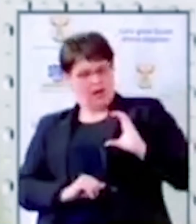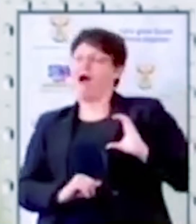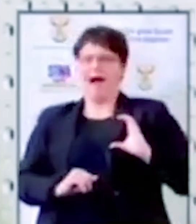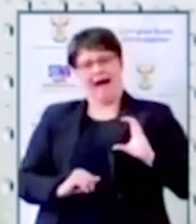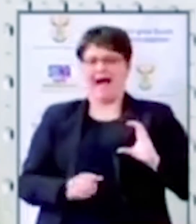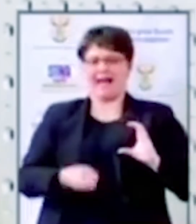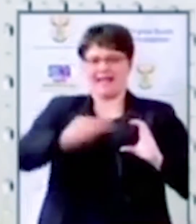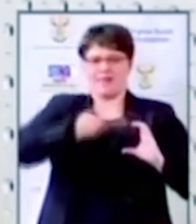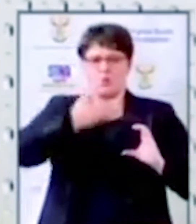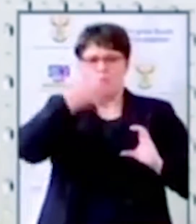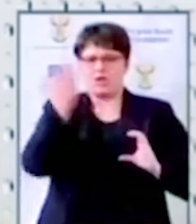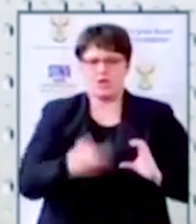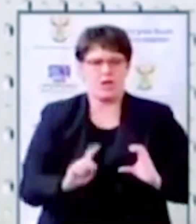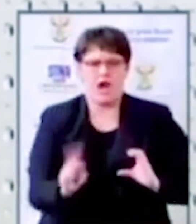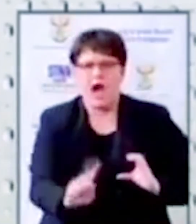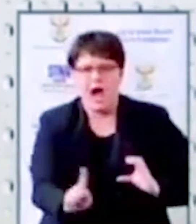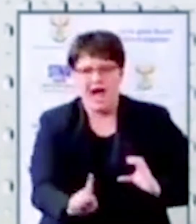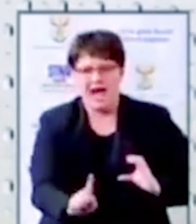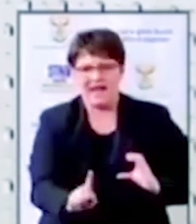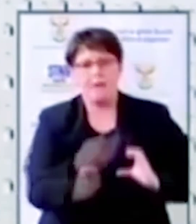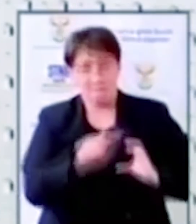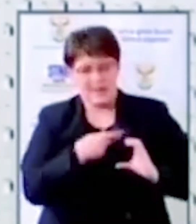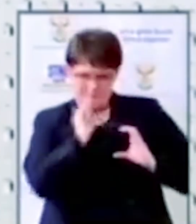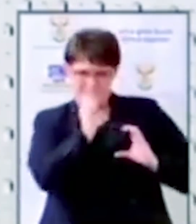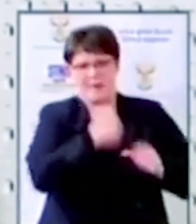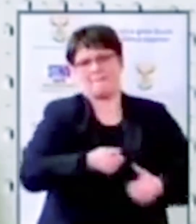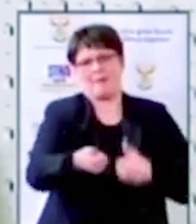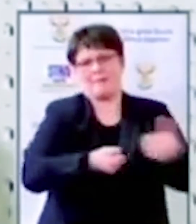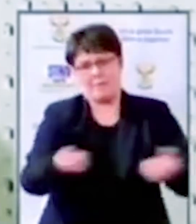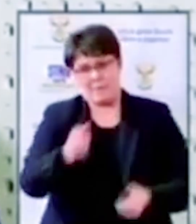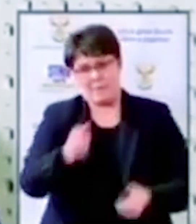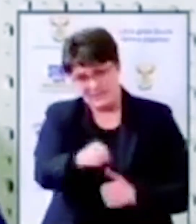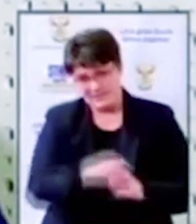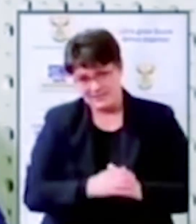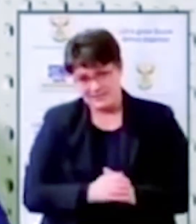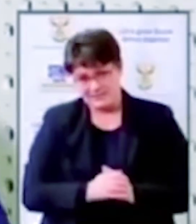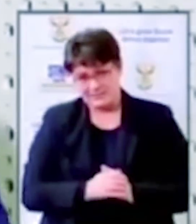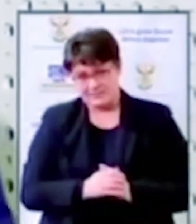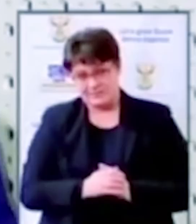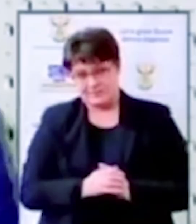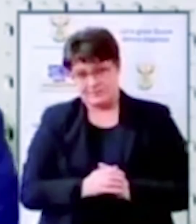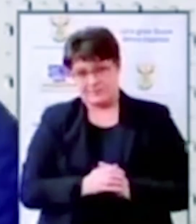and thus they will need to be repaid in the future.